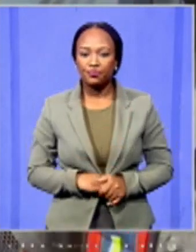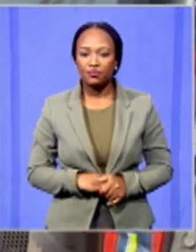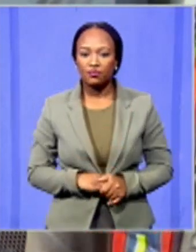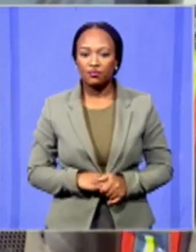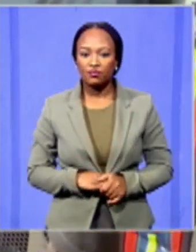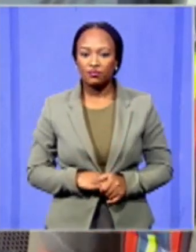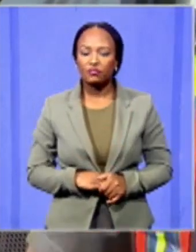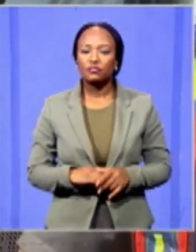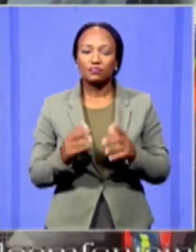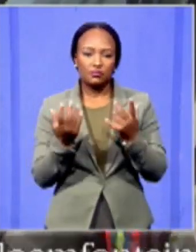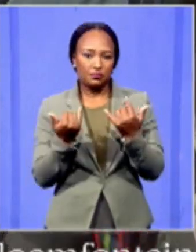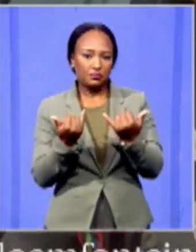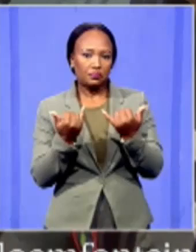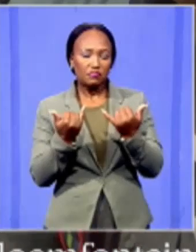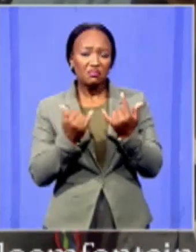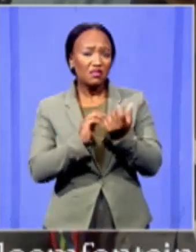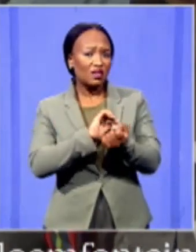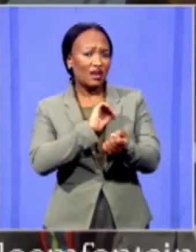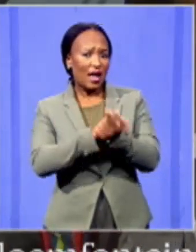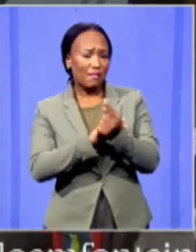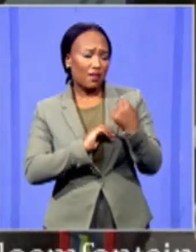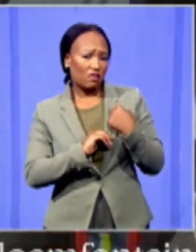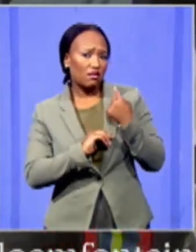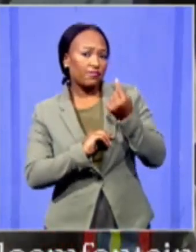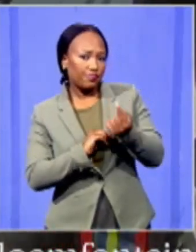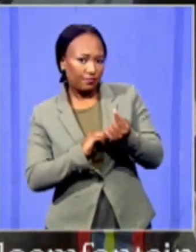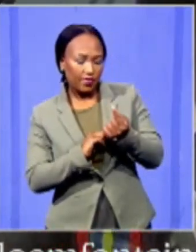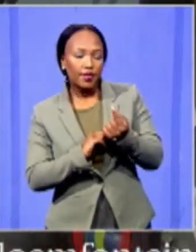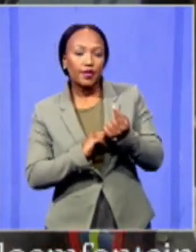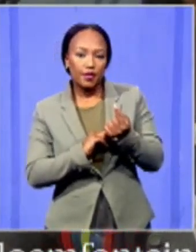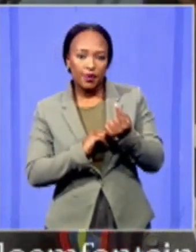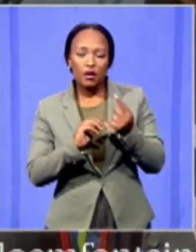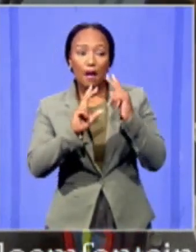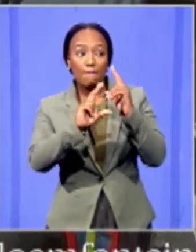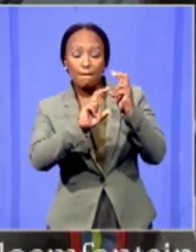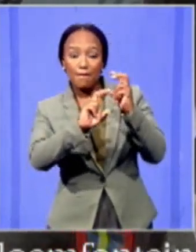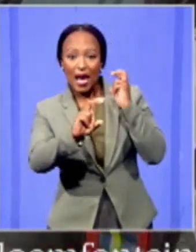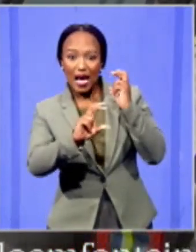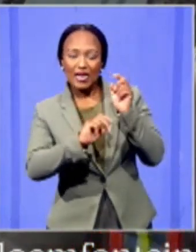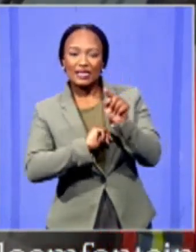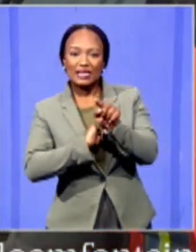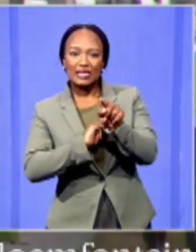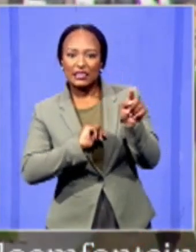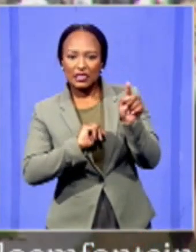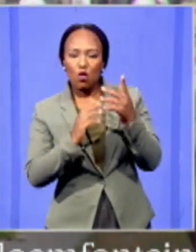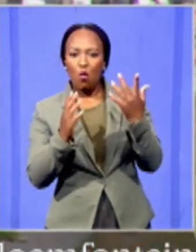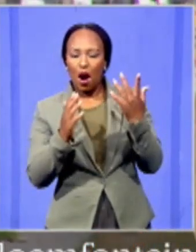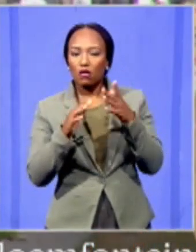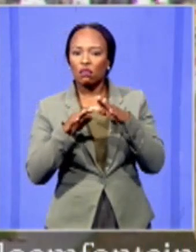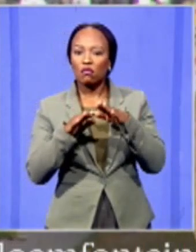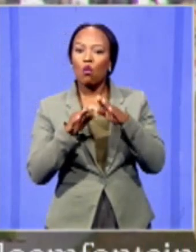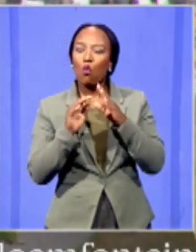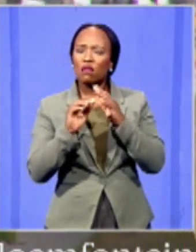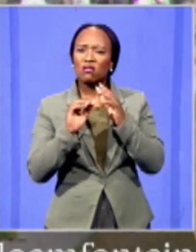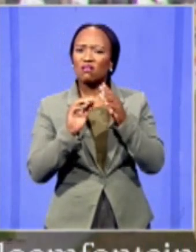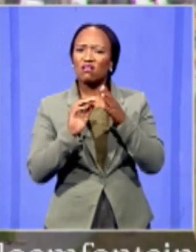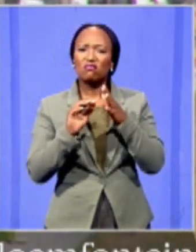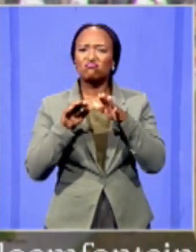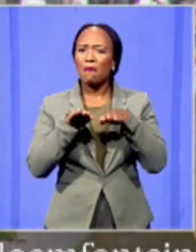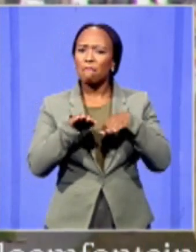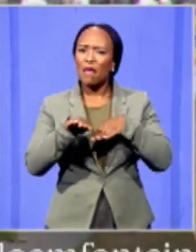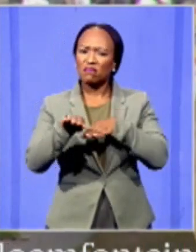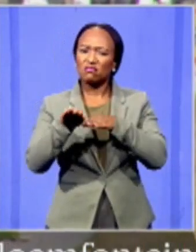It now so happened that several of the buses that are passing on our roads, they are carrying people that